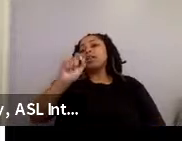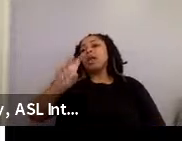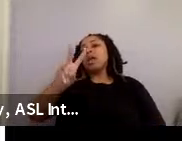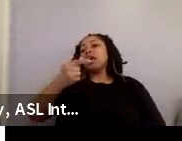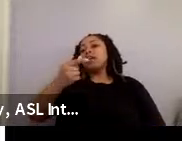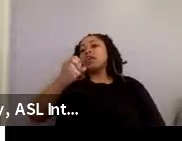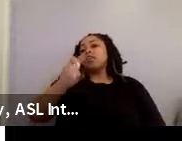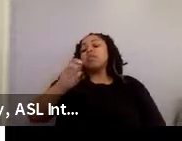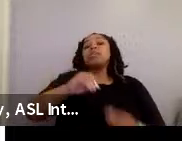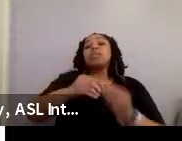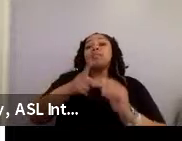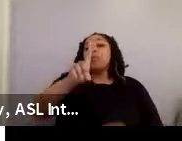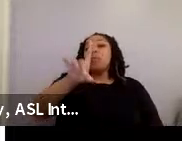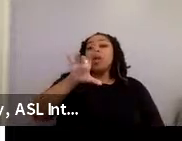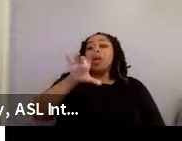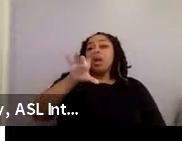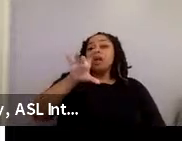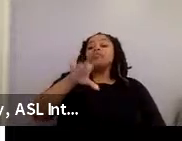are